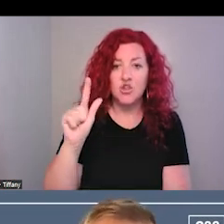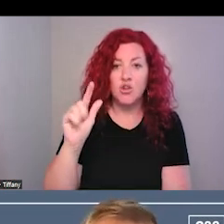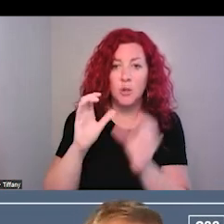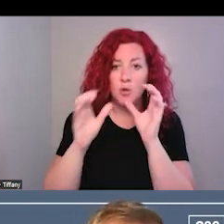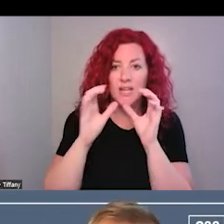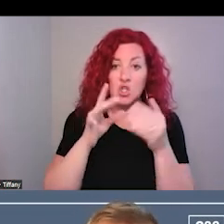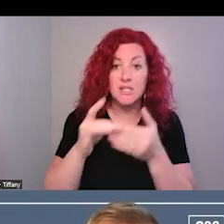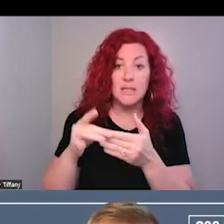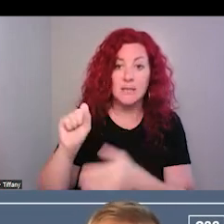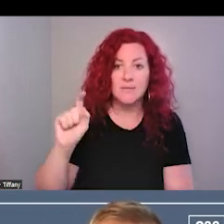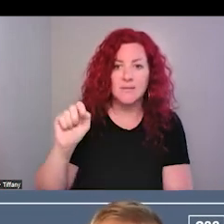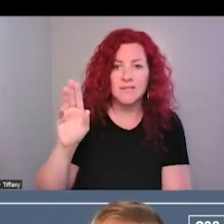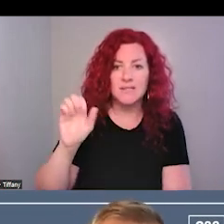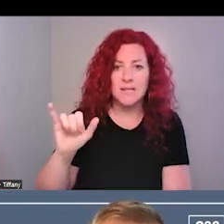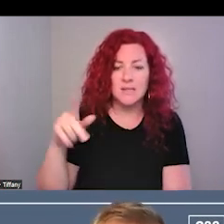Pulaski.